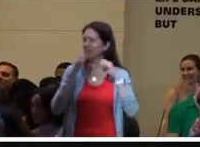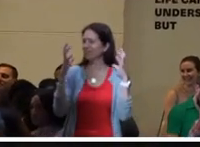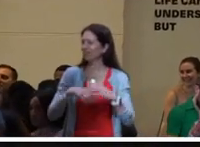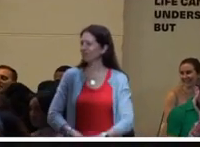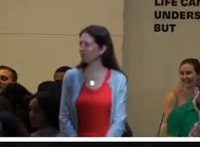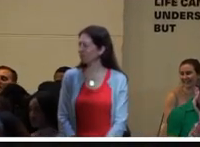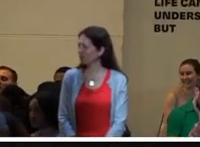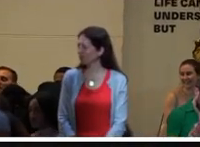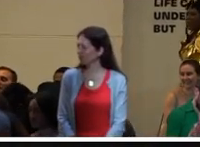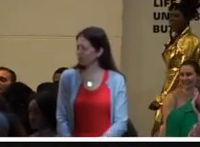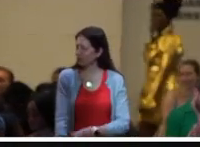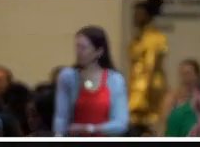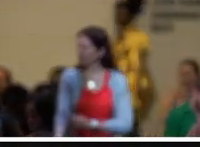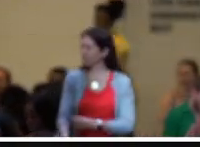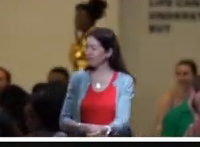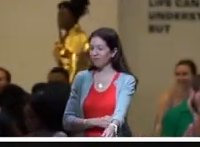Rocking the fashions that we all dream. Are you ready for this fashion show, y'all?